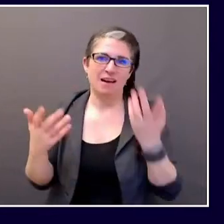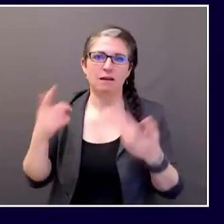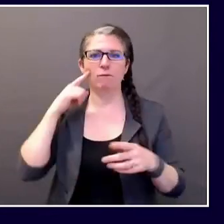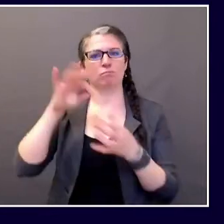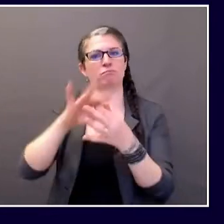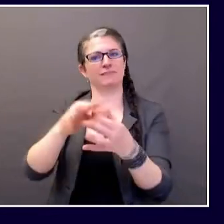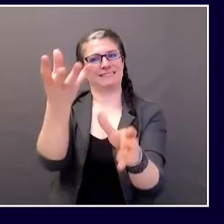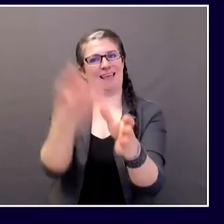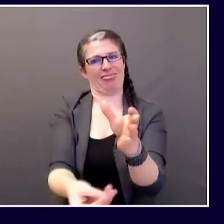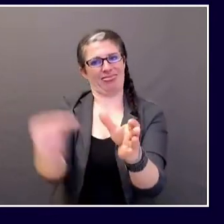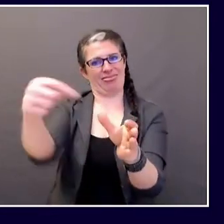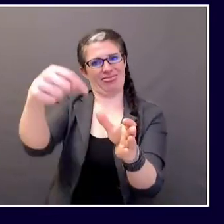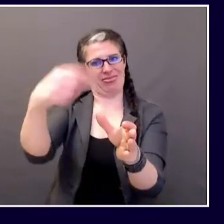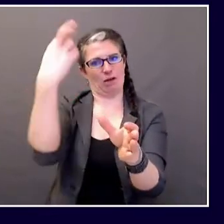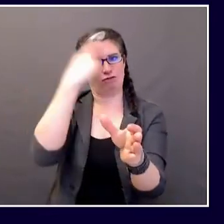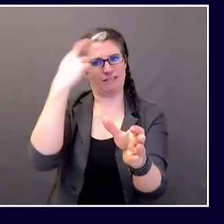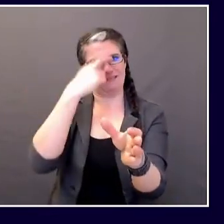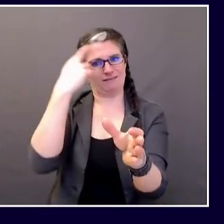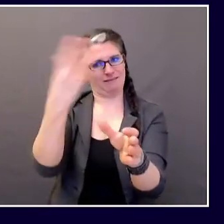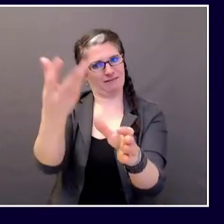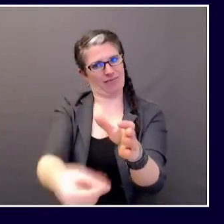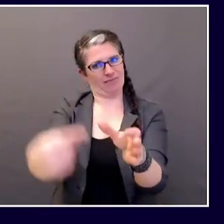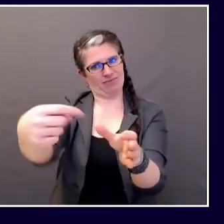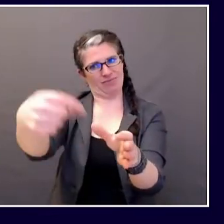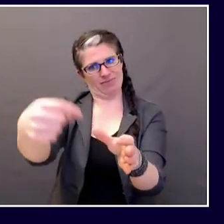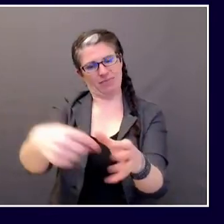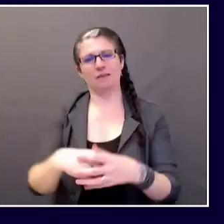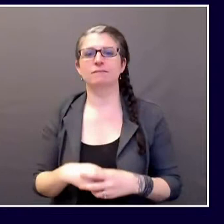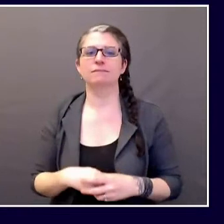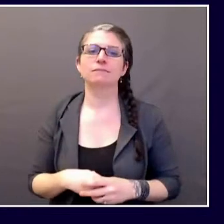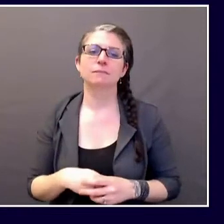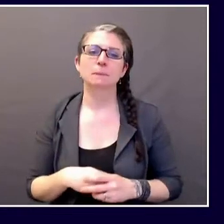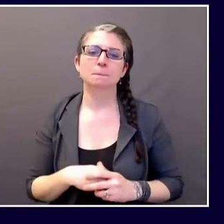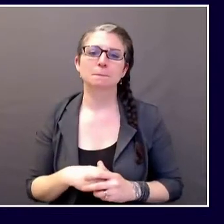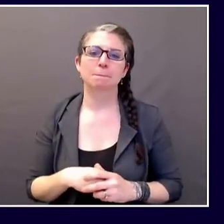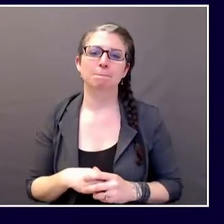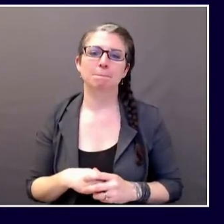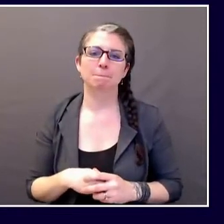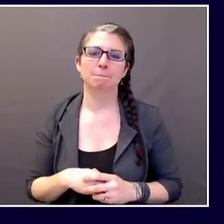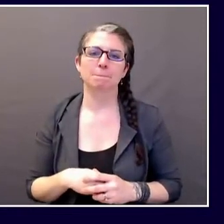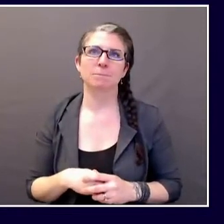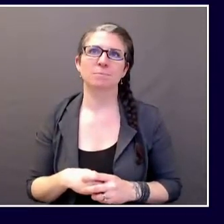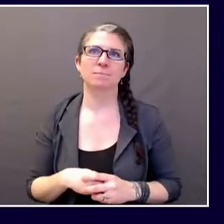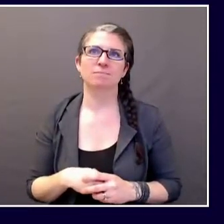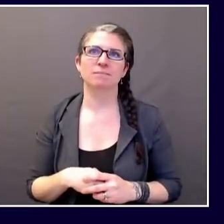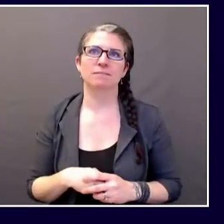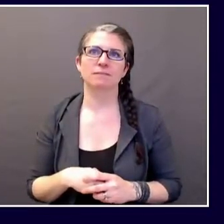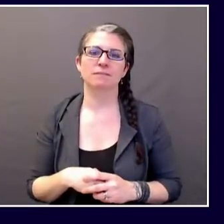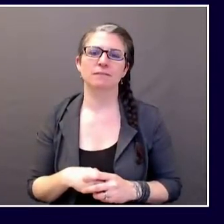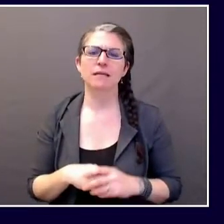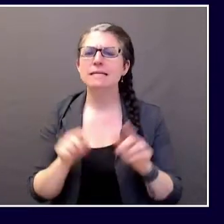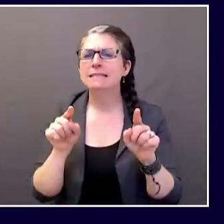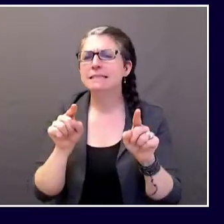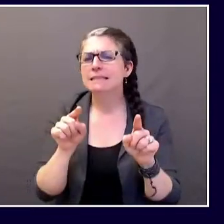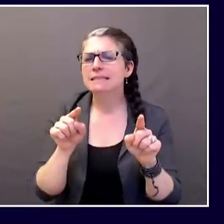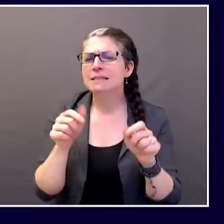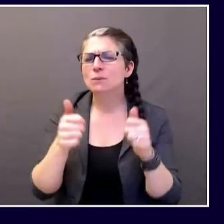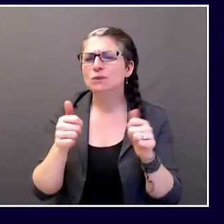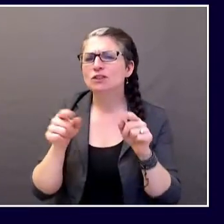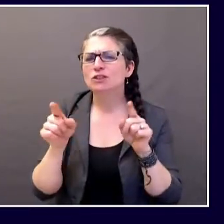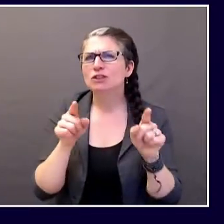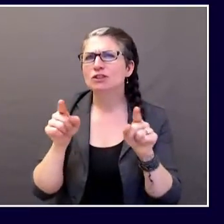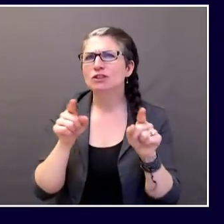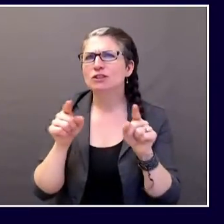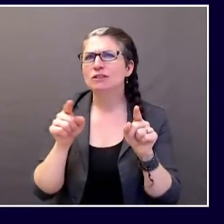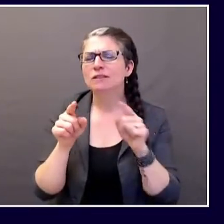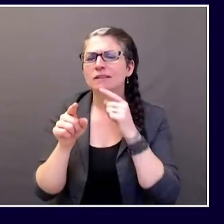there already, or will there be some type of, and I don't know if this is a question for you, maybe it's more for Commissioner Lambrou, but some type